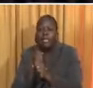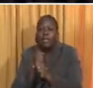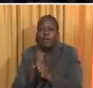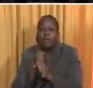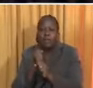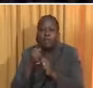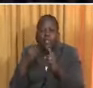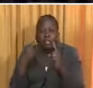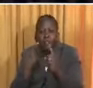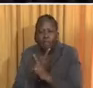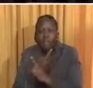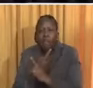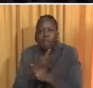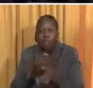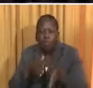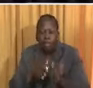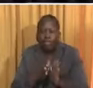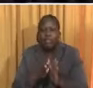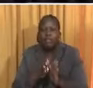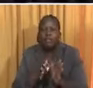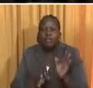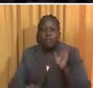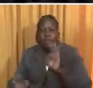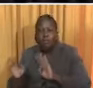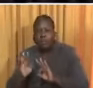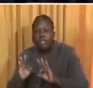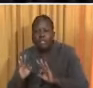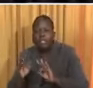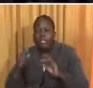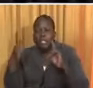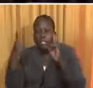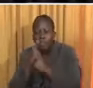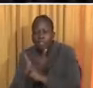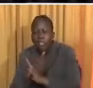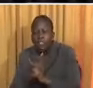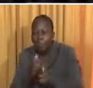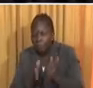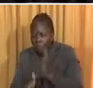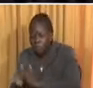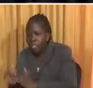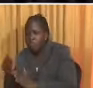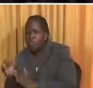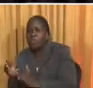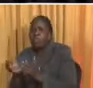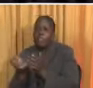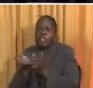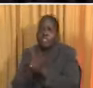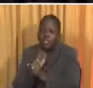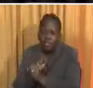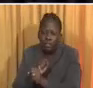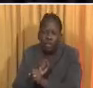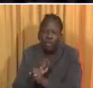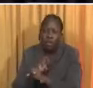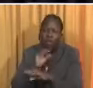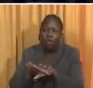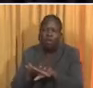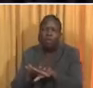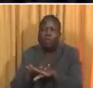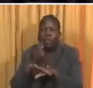codified in Chapter 16, applying different procedures of amendment for different provisions of the